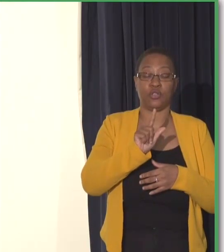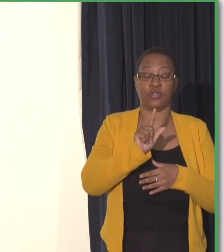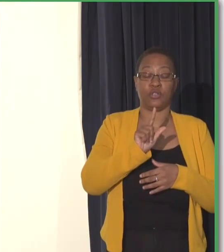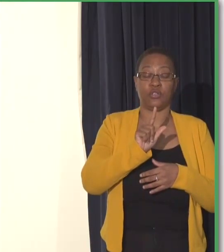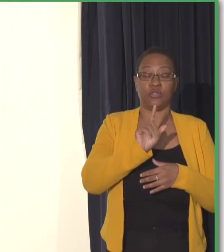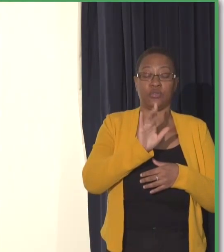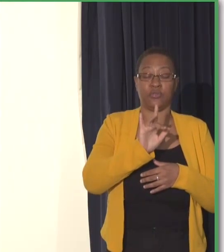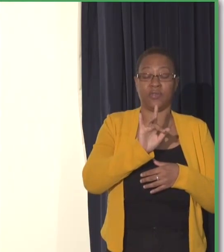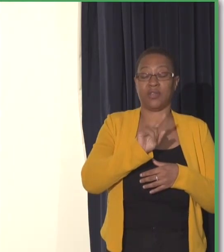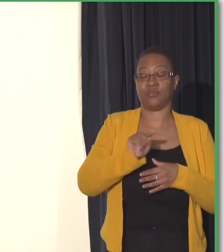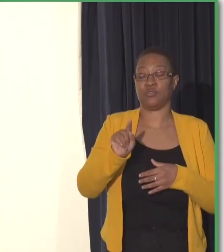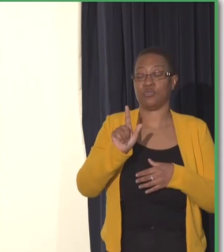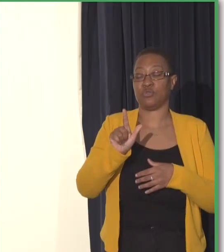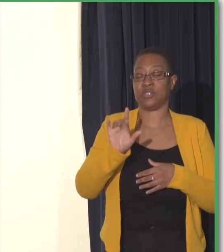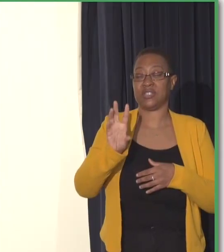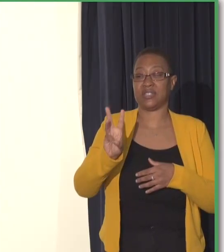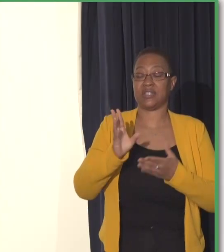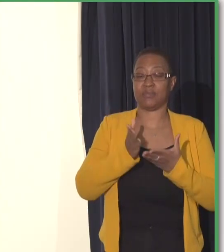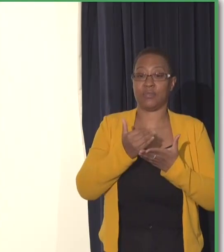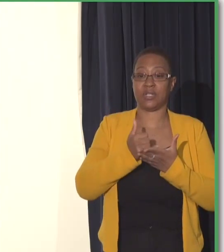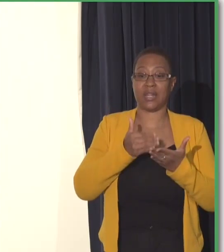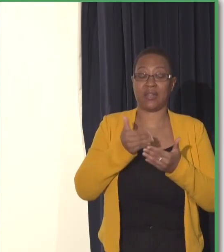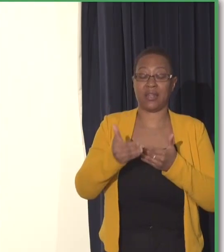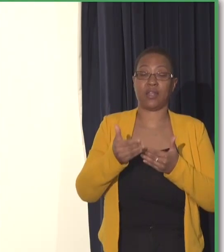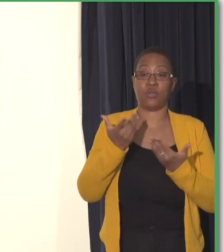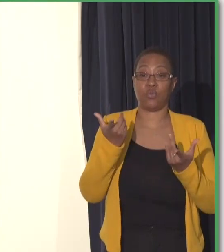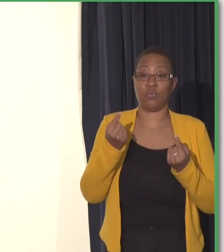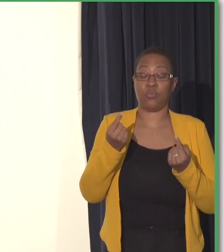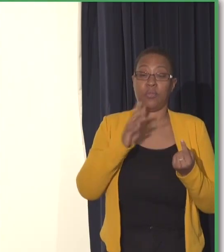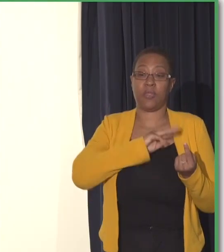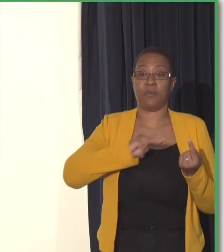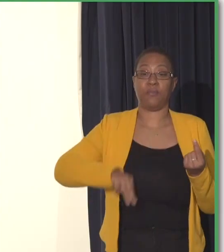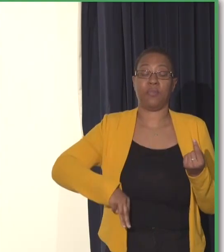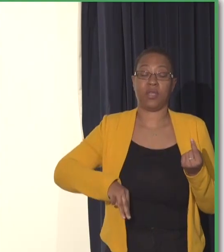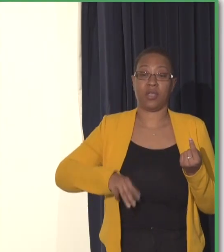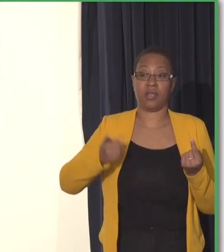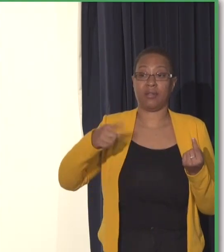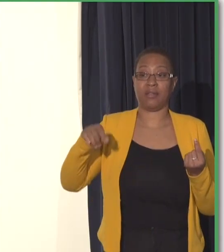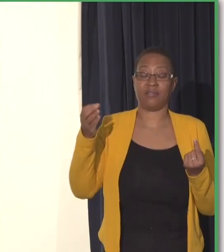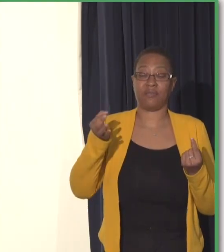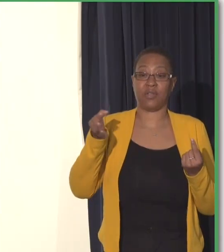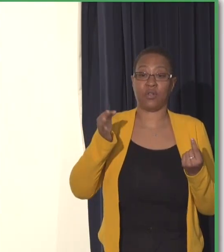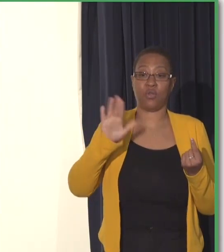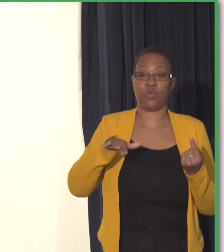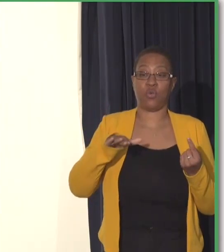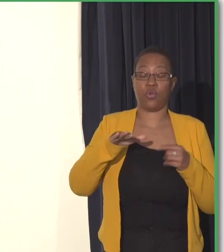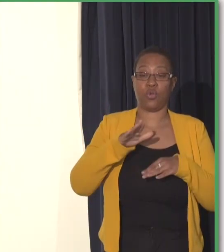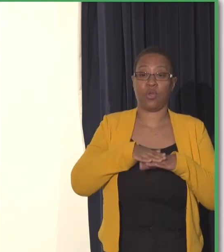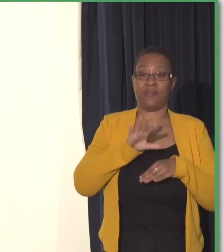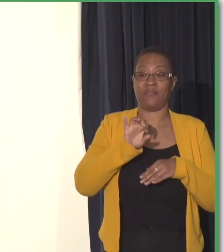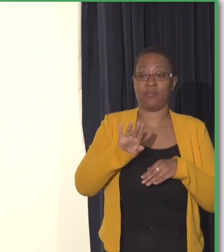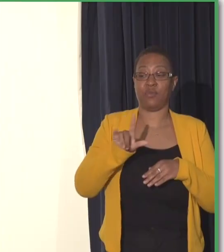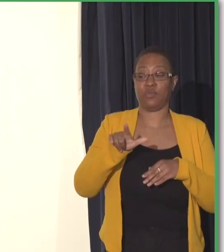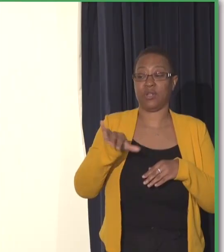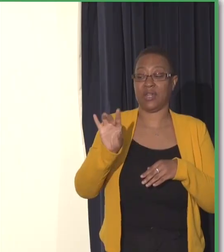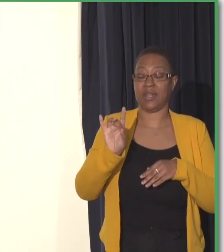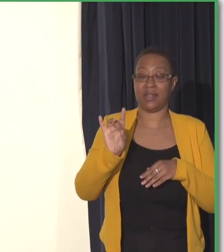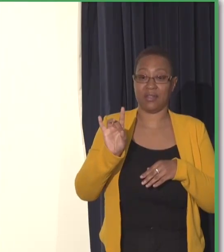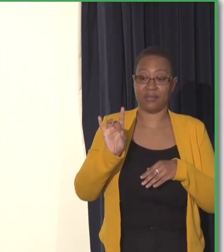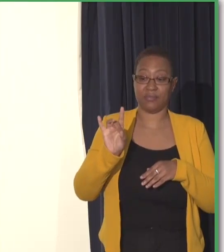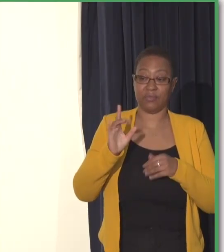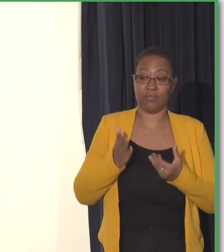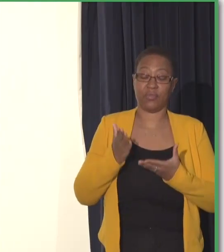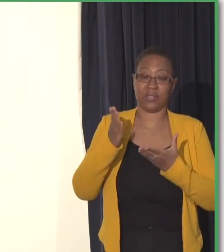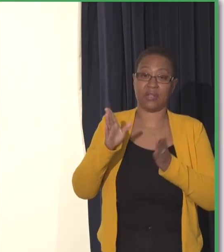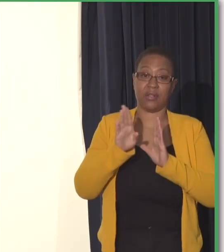budget. And the next step is that the mayor next Friday on 28th, I believe, presents